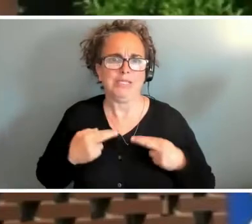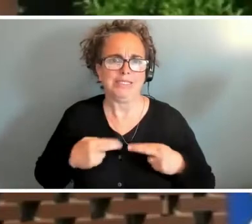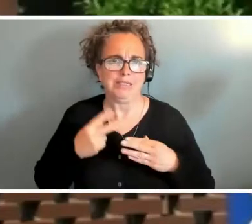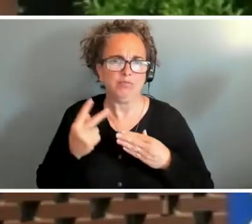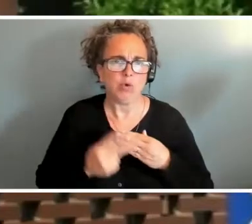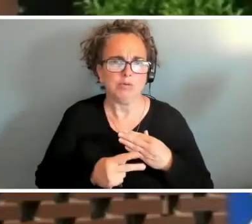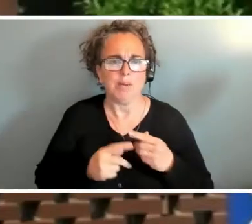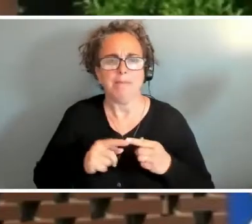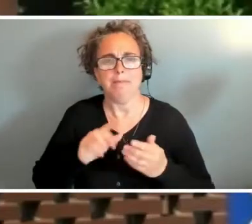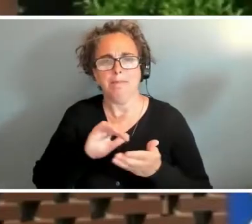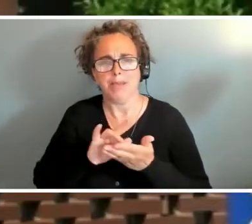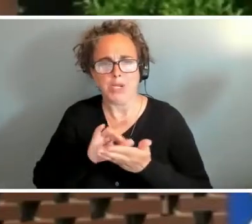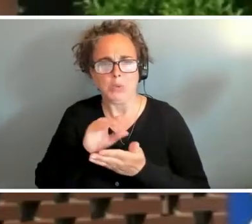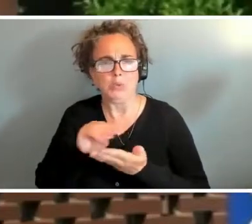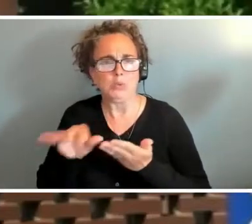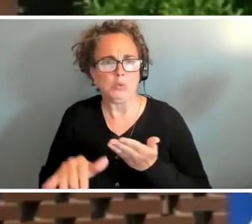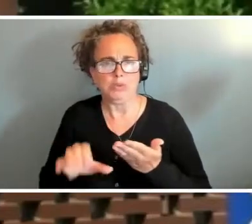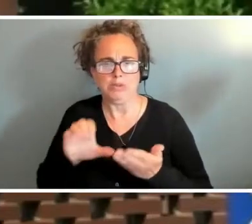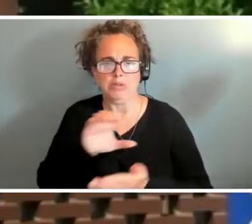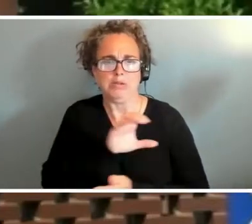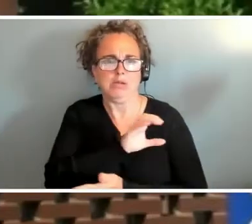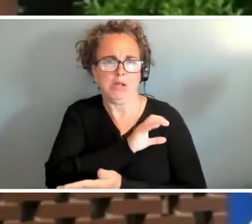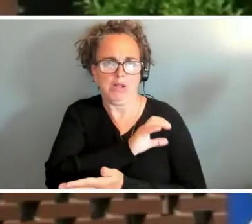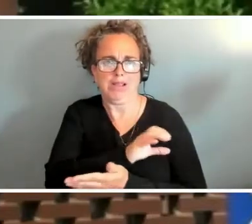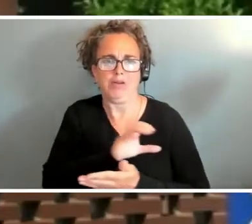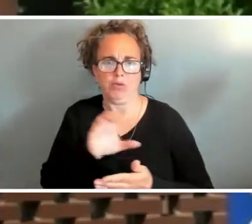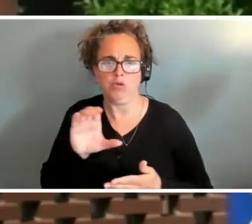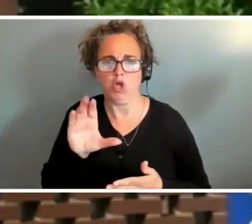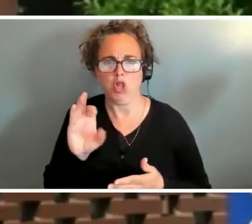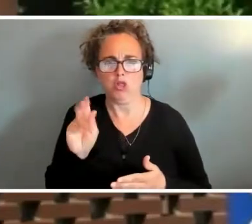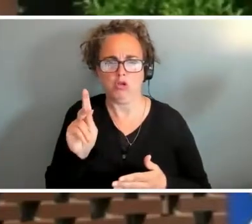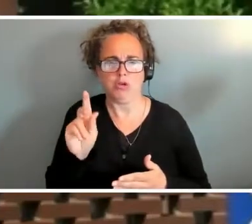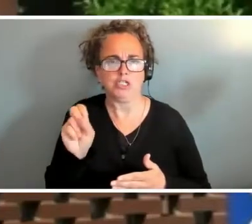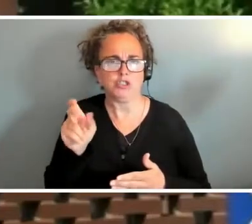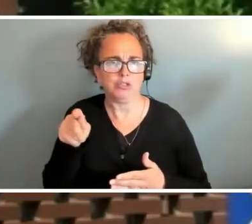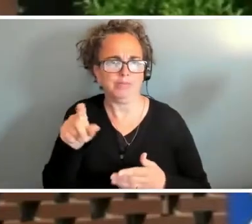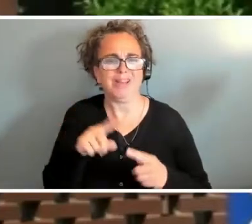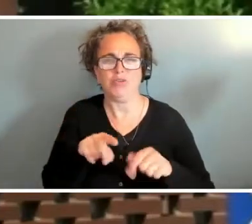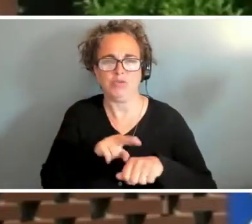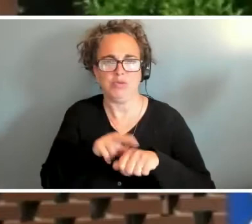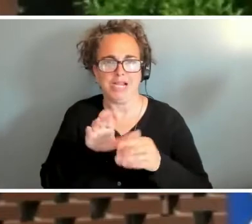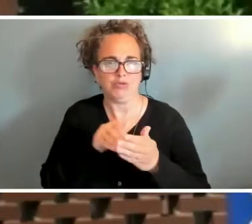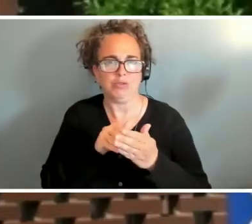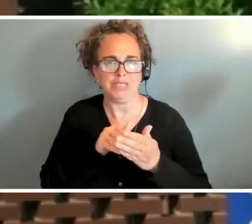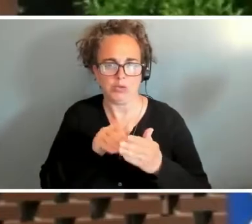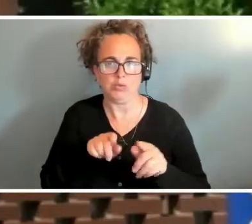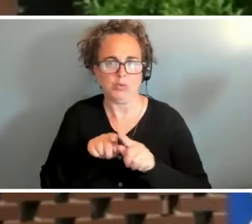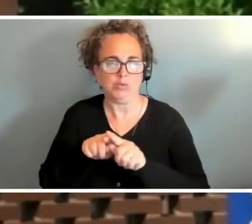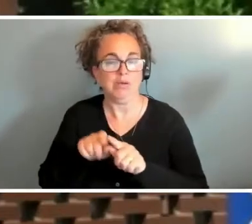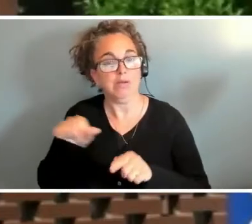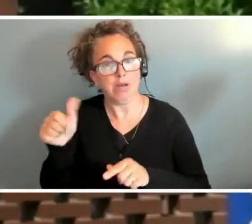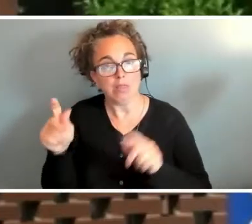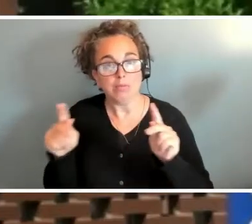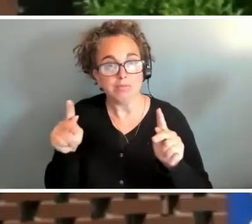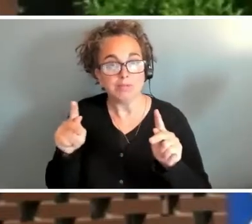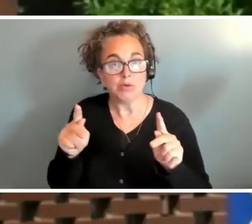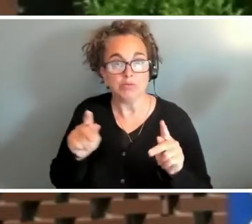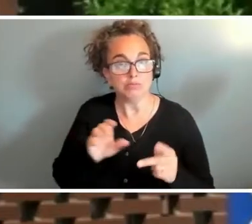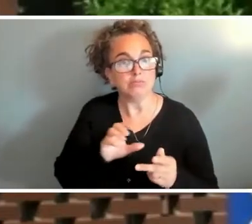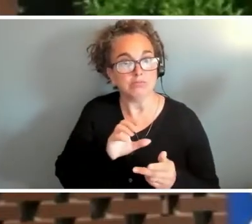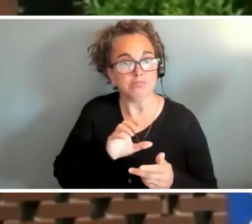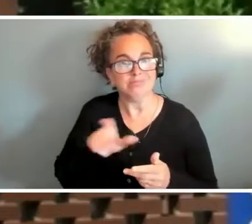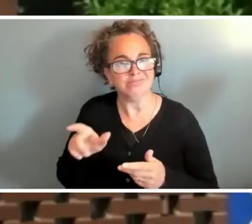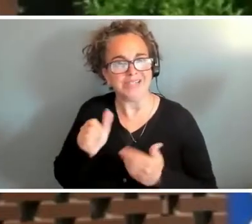clerkships, federally qualified health centers, and national centers. Others have become funded researchers and